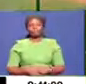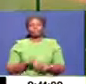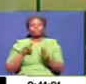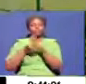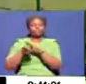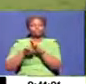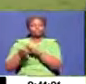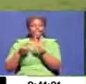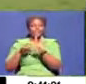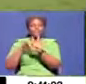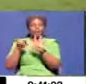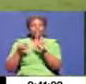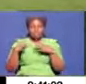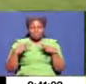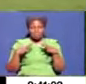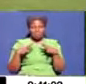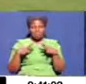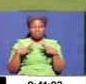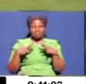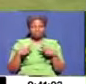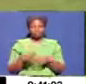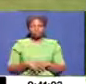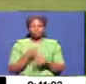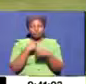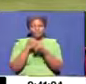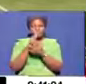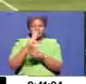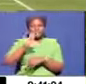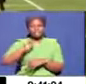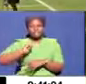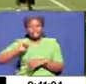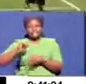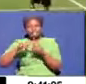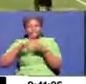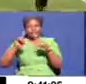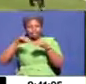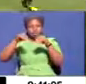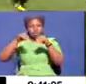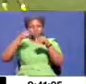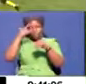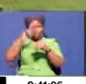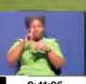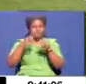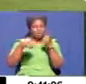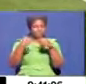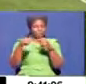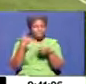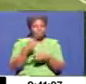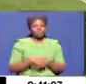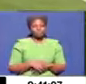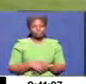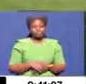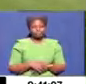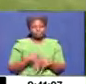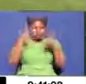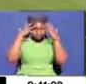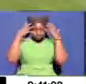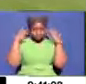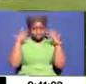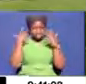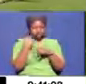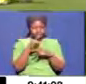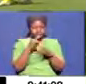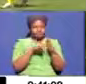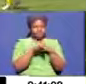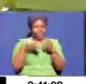non-goal from Nastejo Robul Jama, ensuring that their side began the qualification on a winning note. Lady Doves will face Simba Queens on Tuesday in their next fixture,